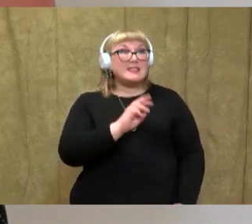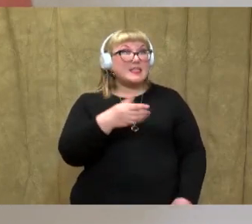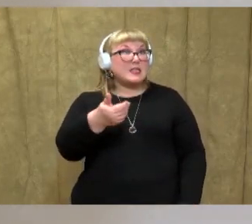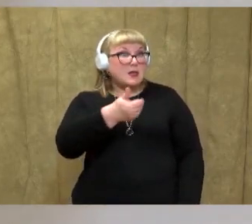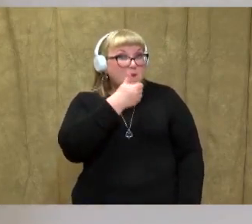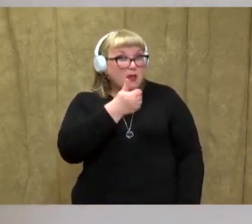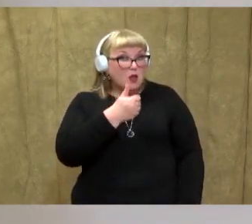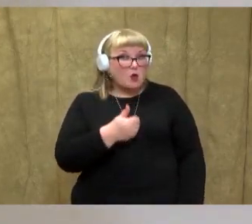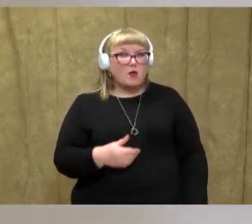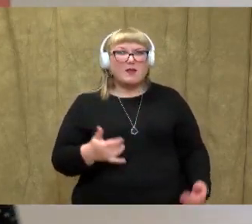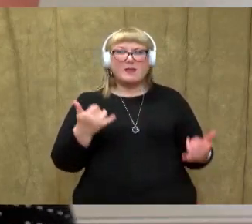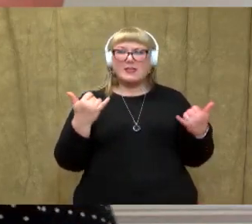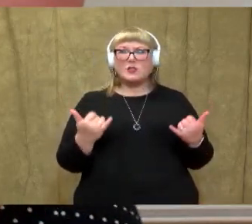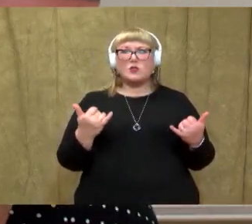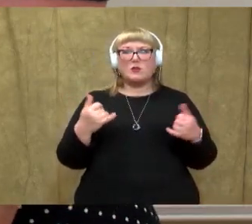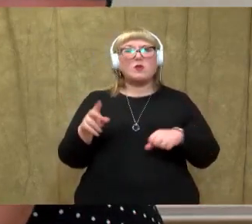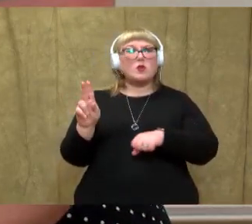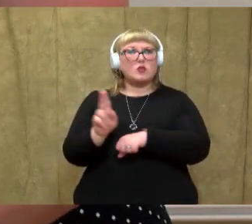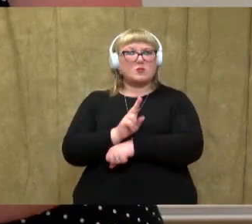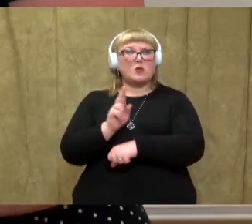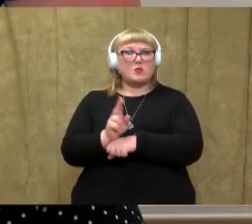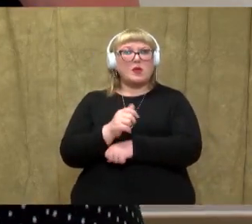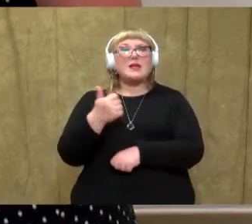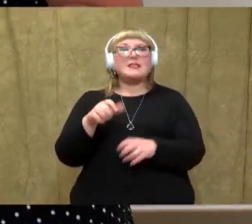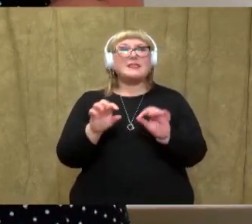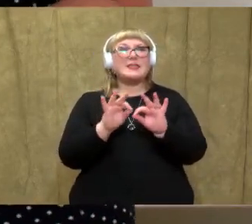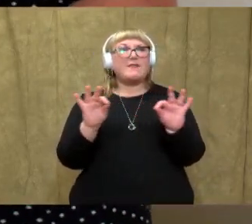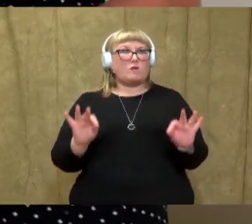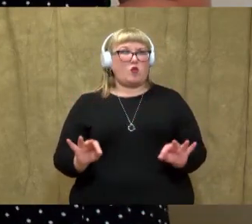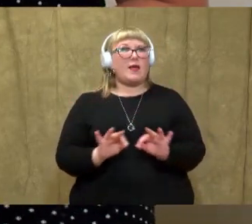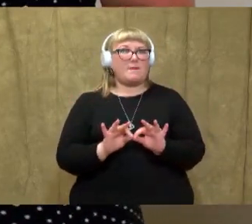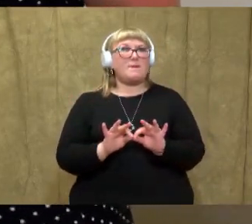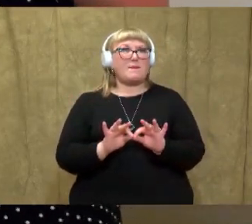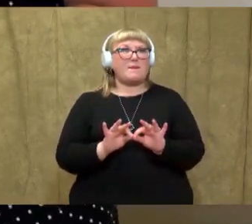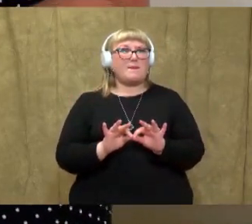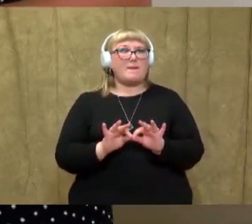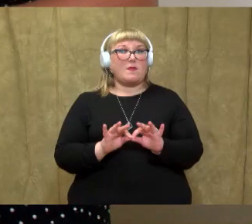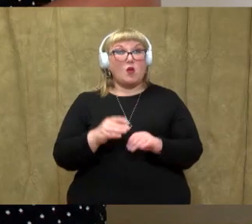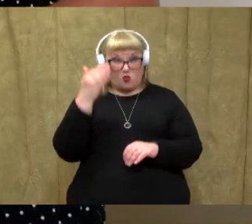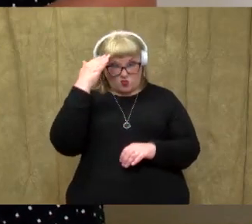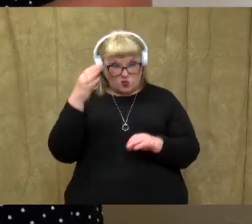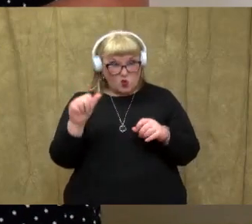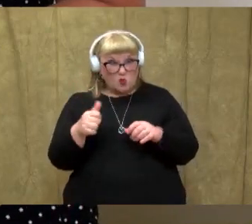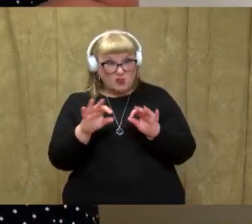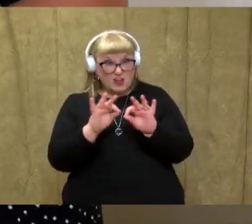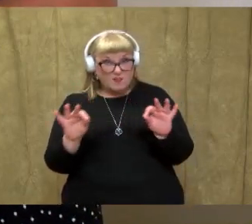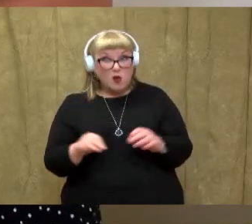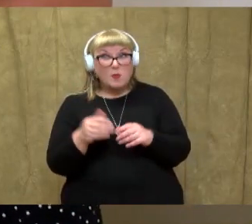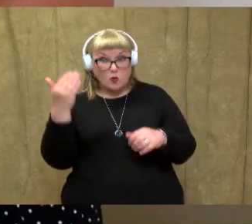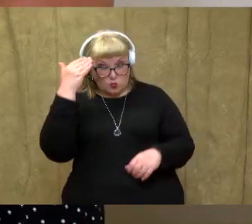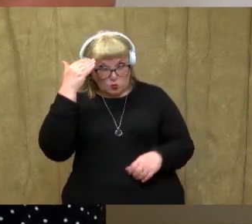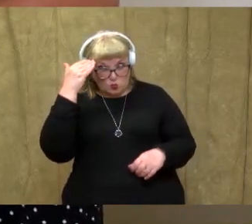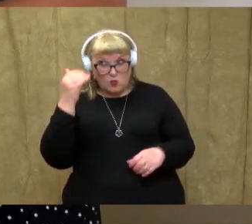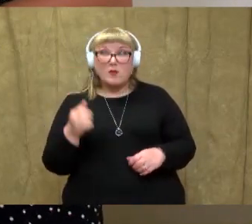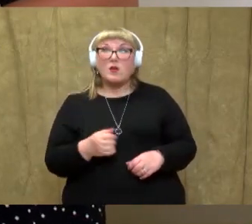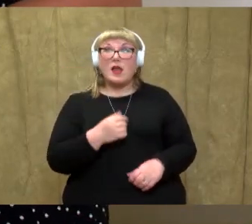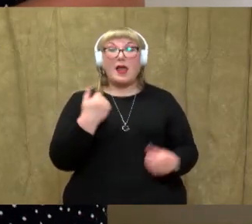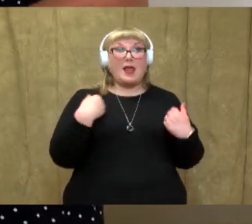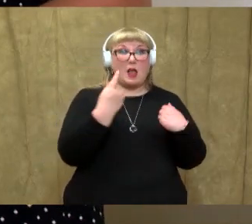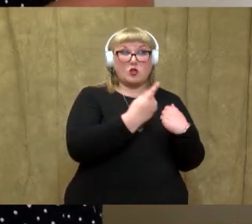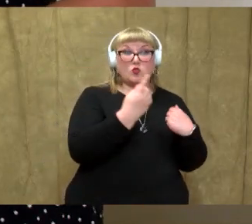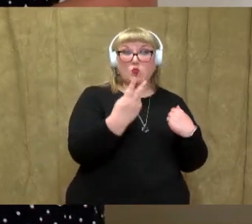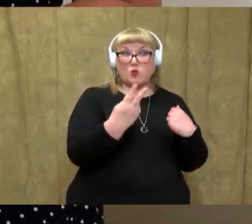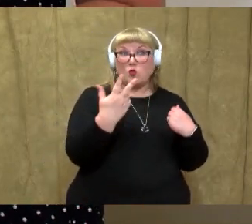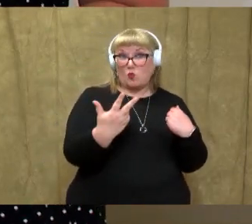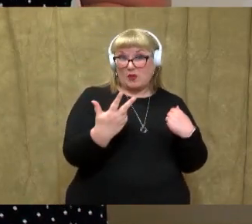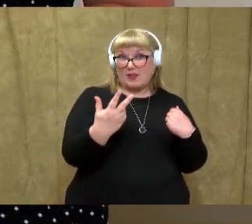of pizza drawn. Now let's use our 10 frame. Does everybody know what a 10 frame is? It has 1,